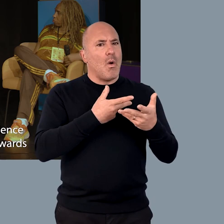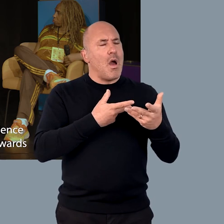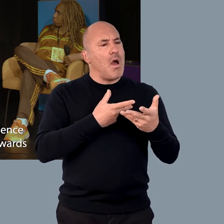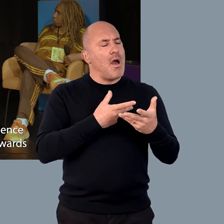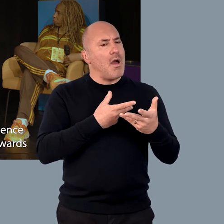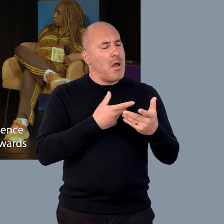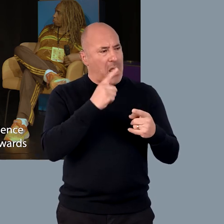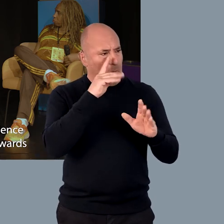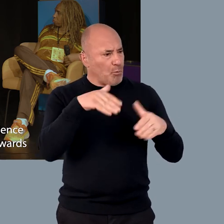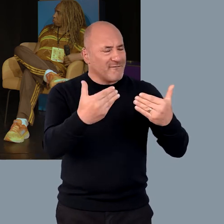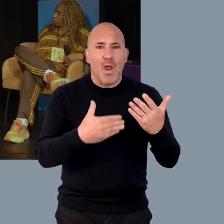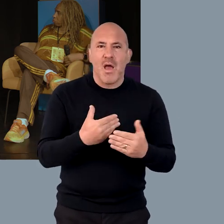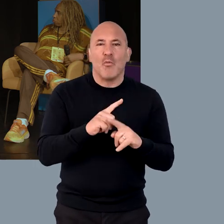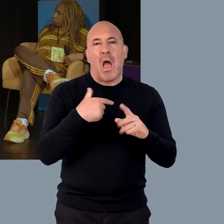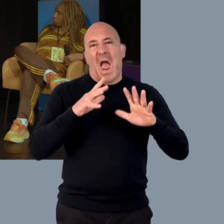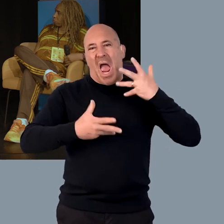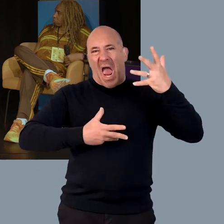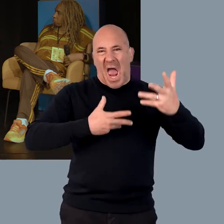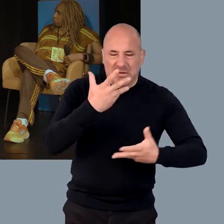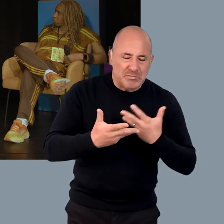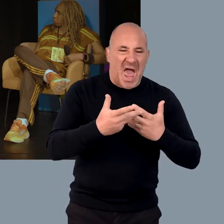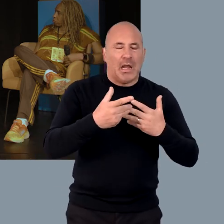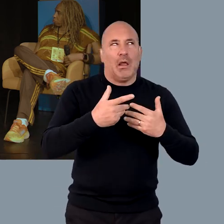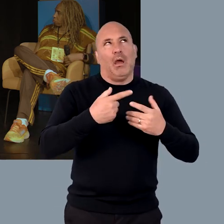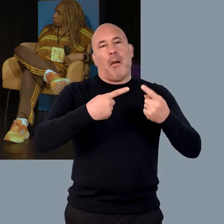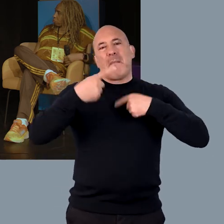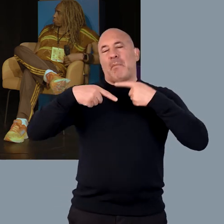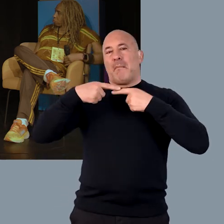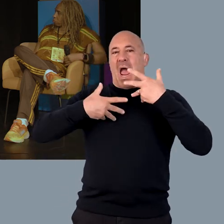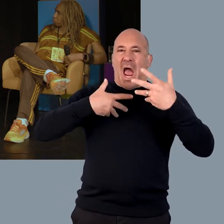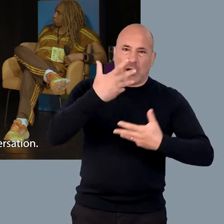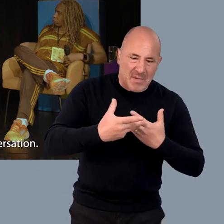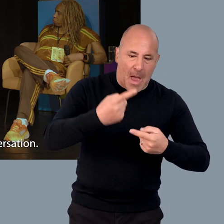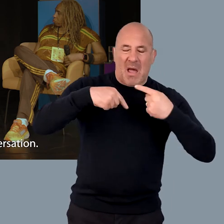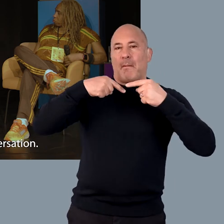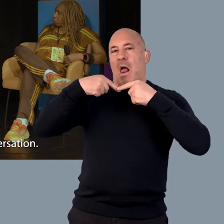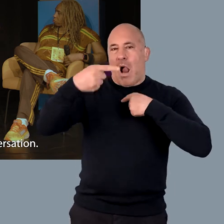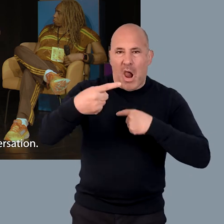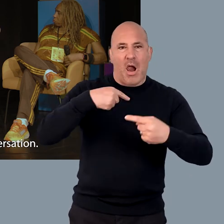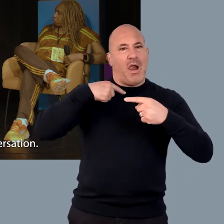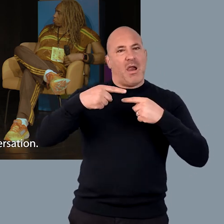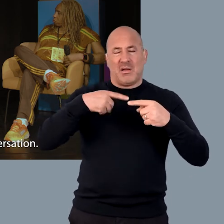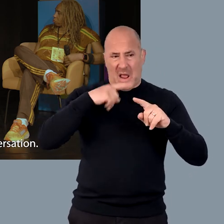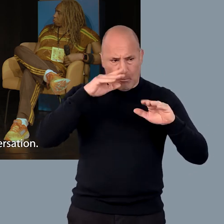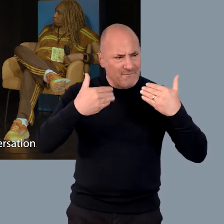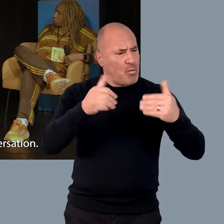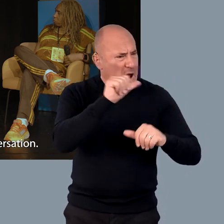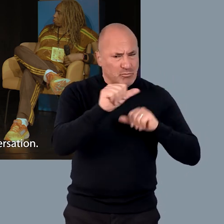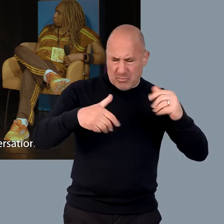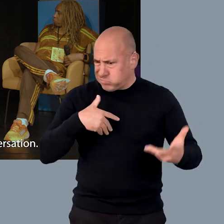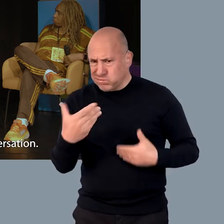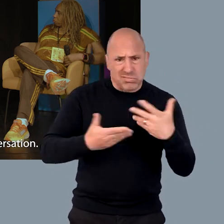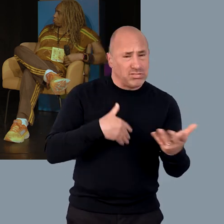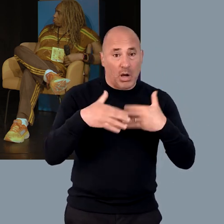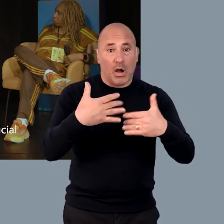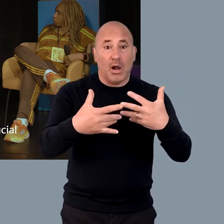have a conversation that was going forwards Rather than having to explain things and sort of go backwards in order to go forwards, you know Could just keep moving forwards